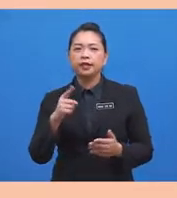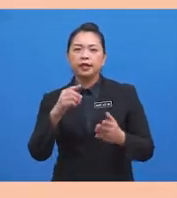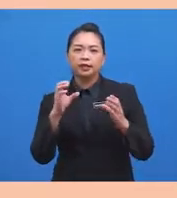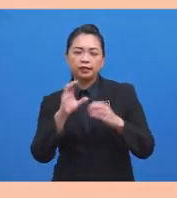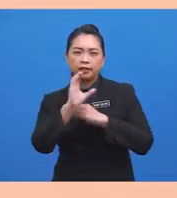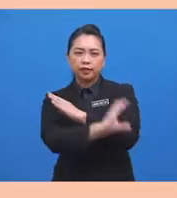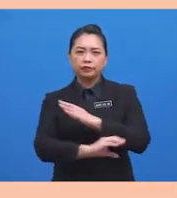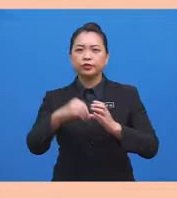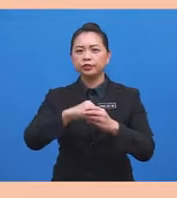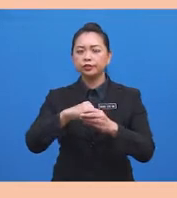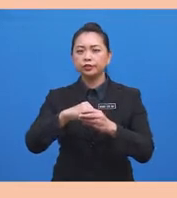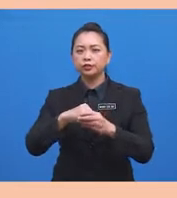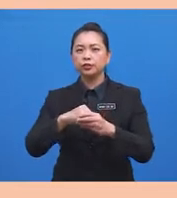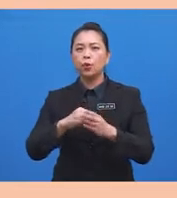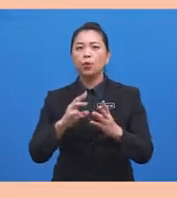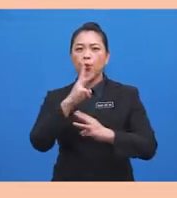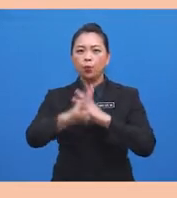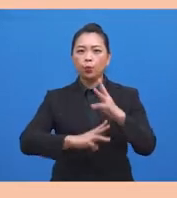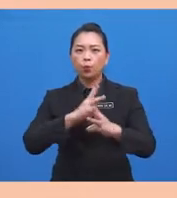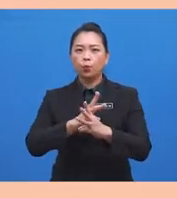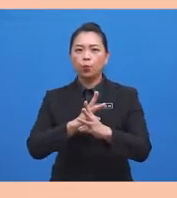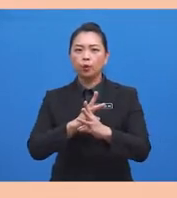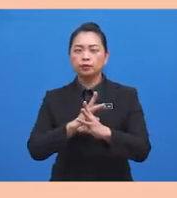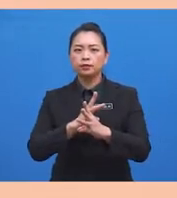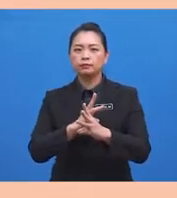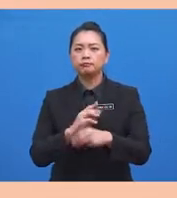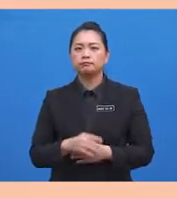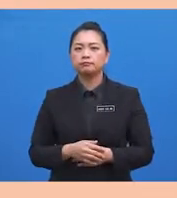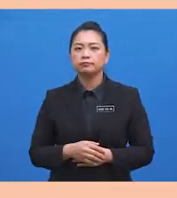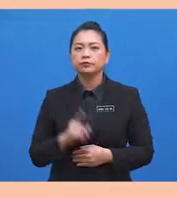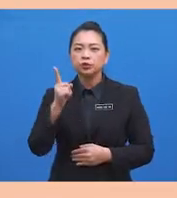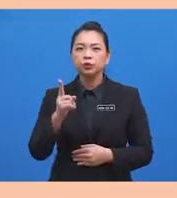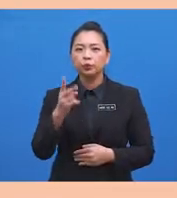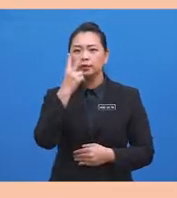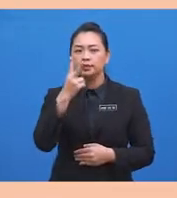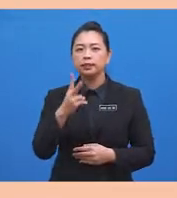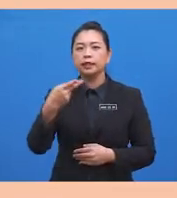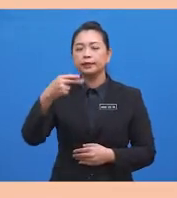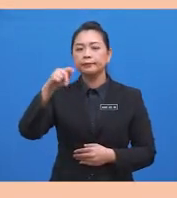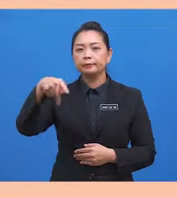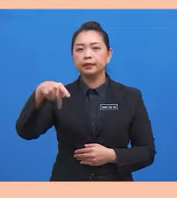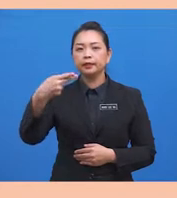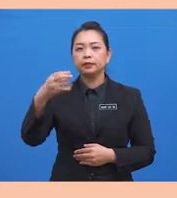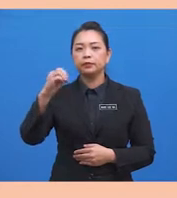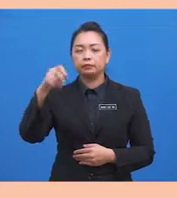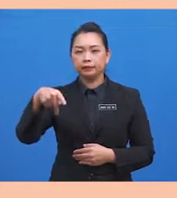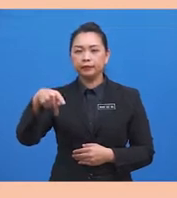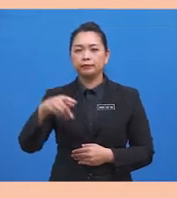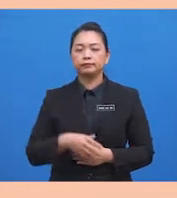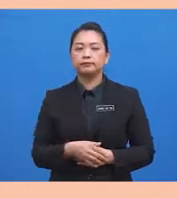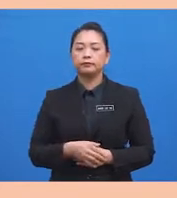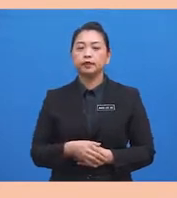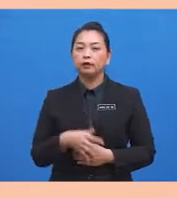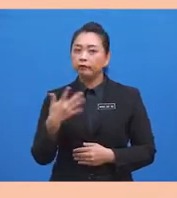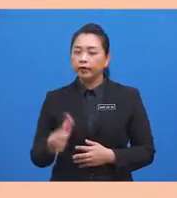the world, and after a few words, you also will see hip-hop. This phrase tells us that hip-hop has hit